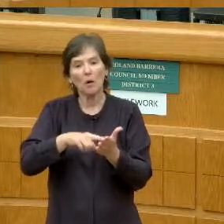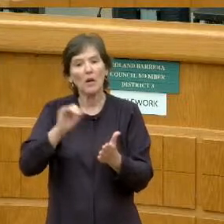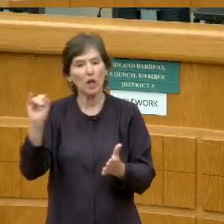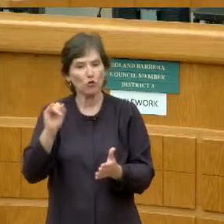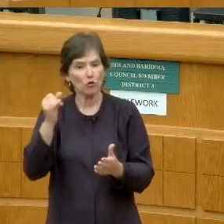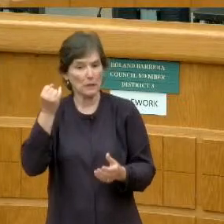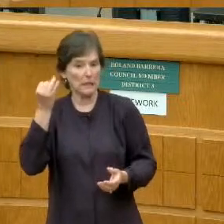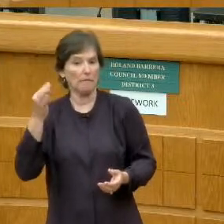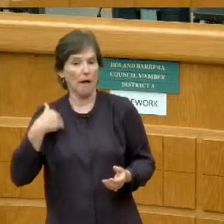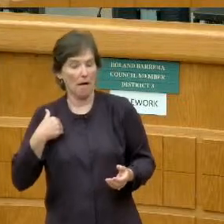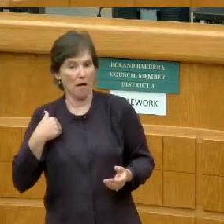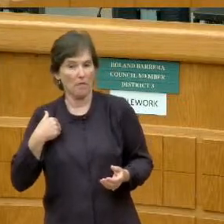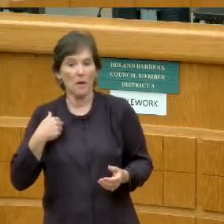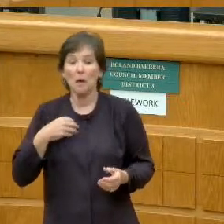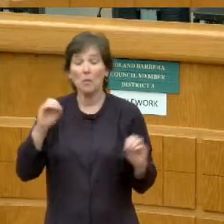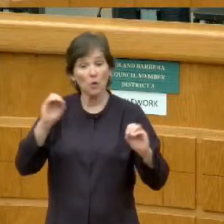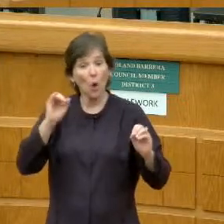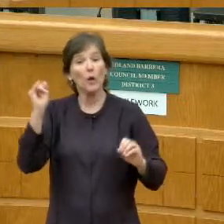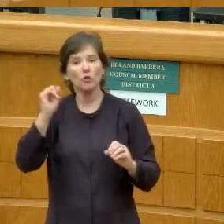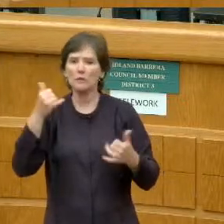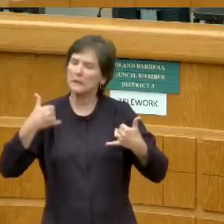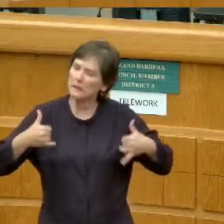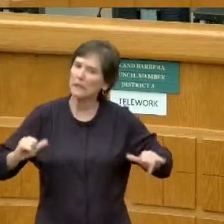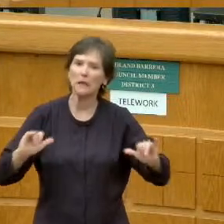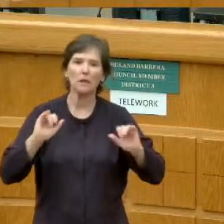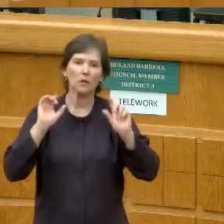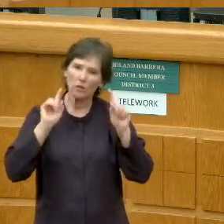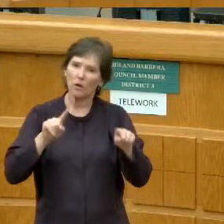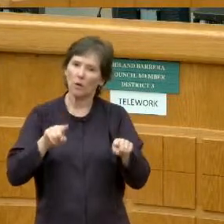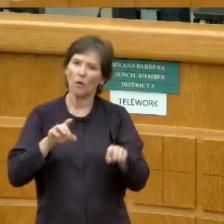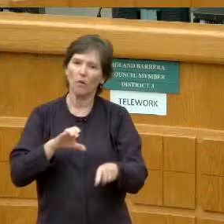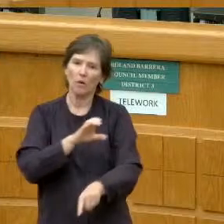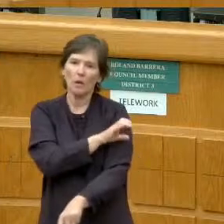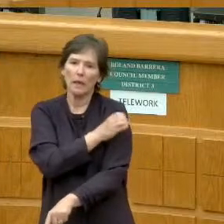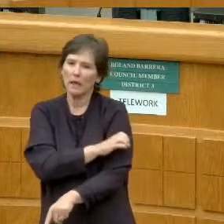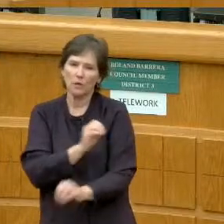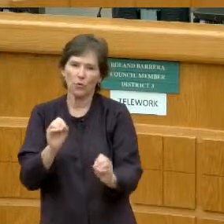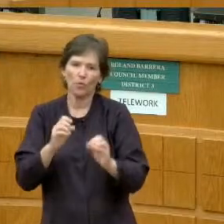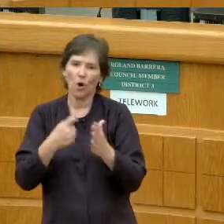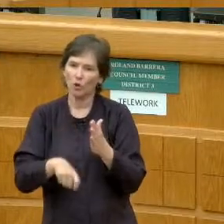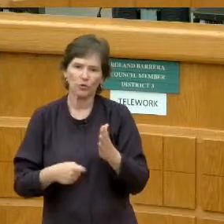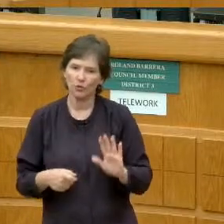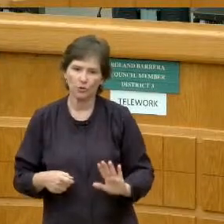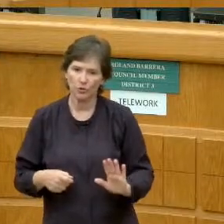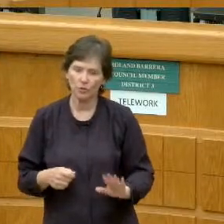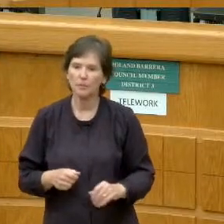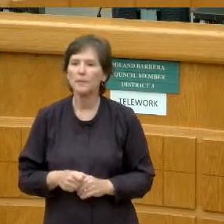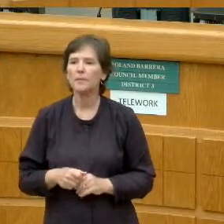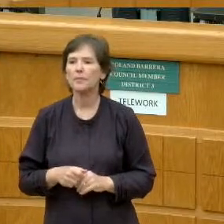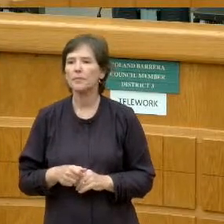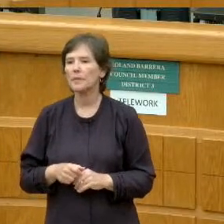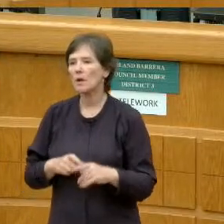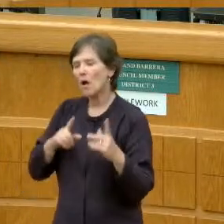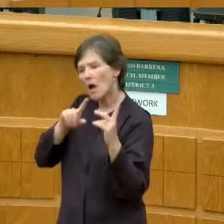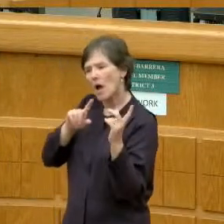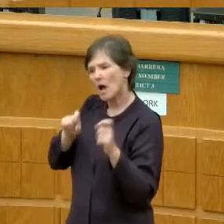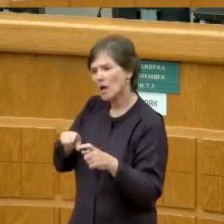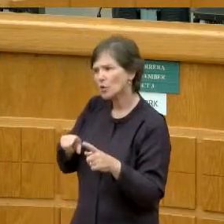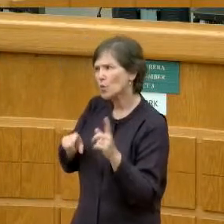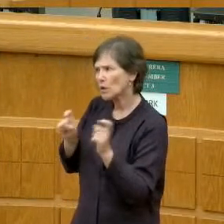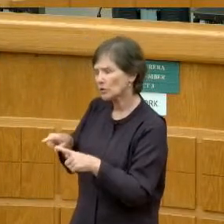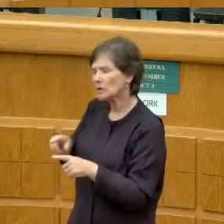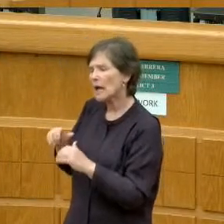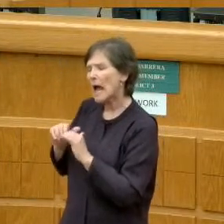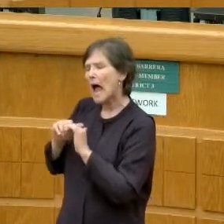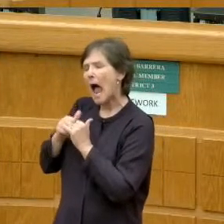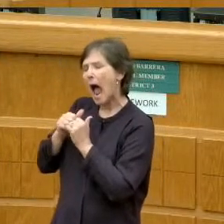insurance will be billed. Does that help you, Courtney? Give you an overview? I have like just a few Sure. follow-ups. One would be